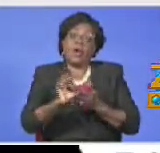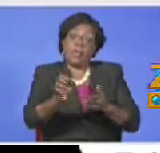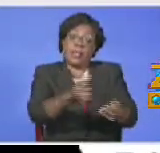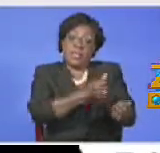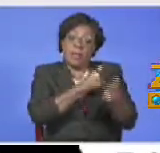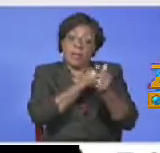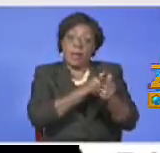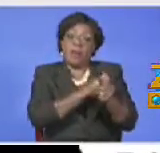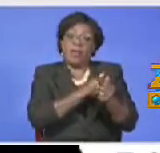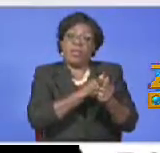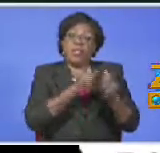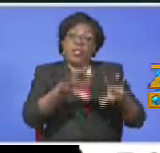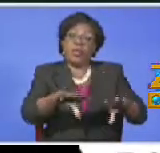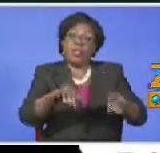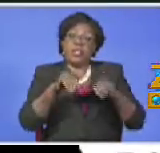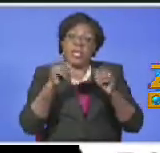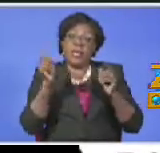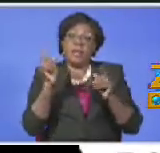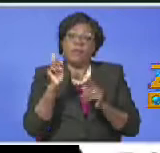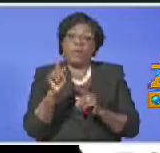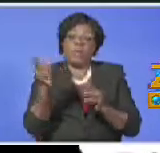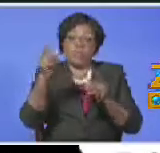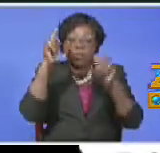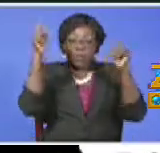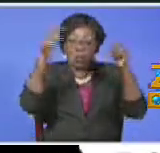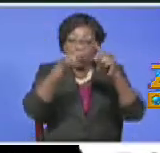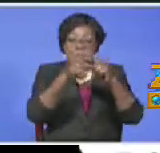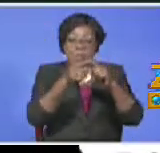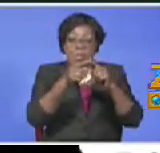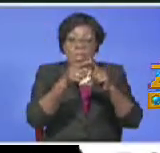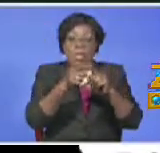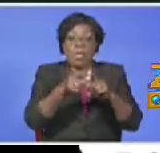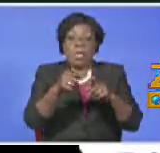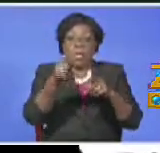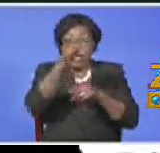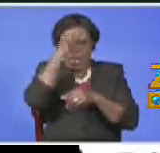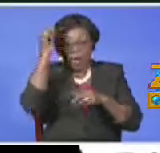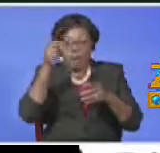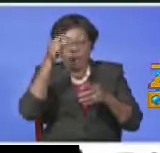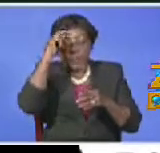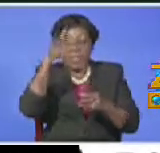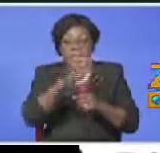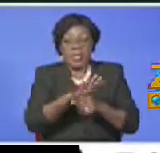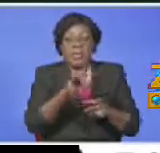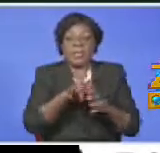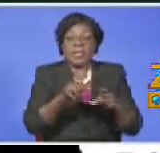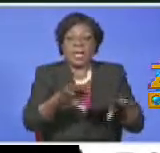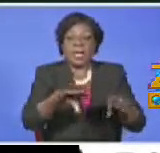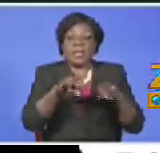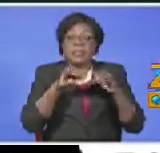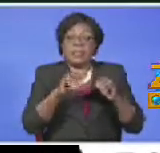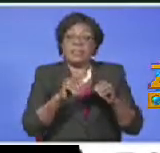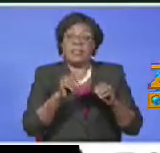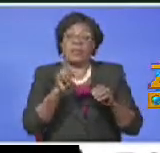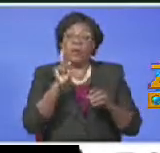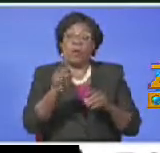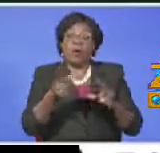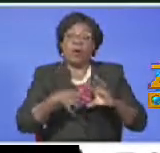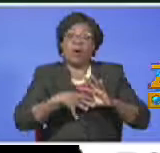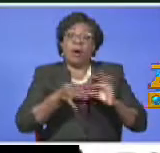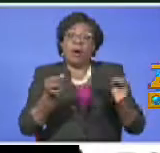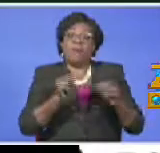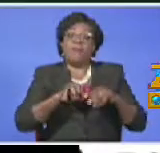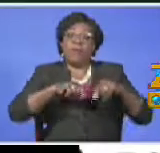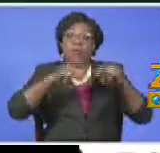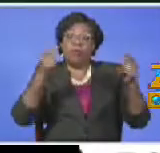to achieve one's goal. Government believes that access and the opportunity to own land are among the greatest ways to generate and